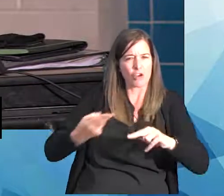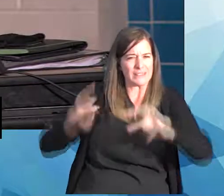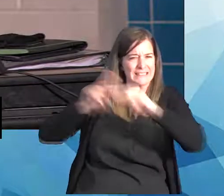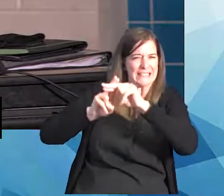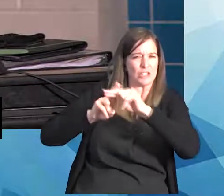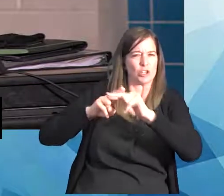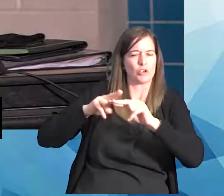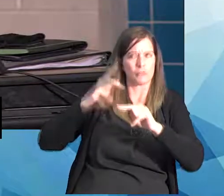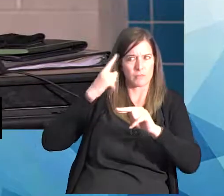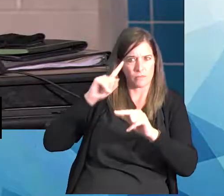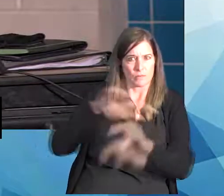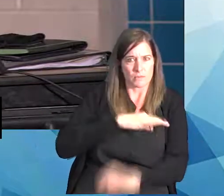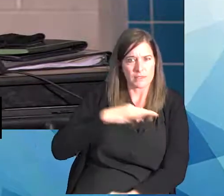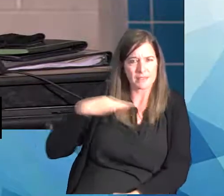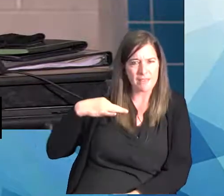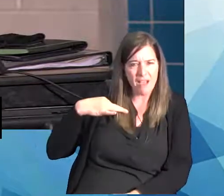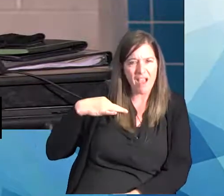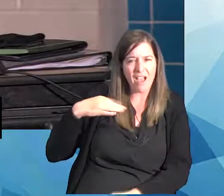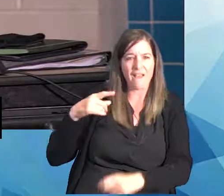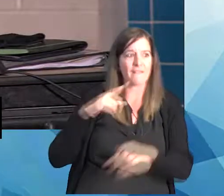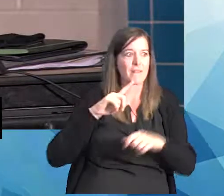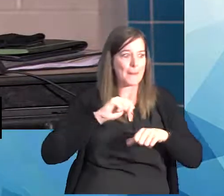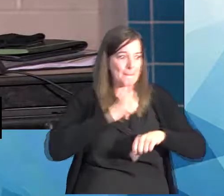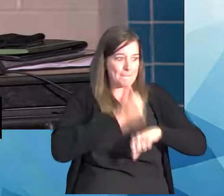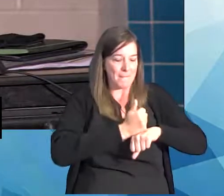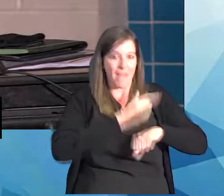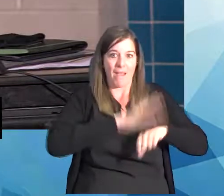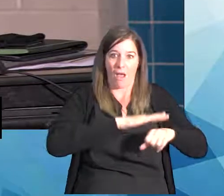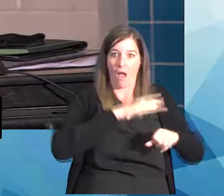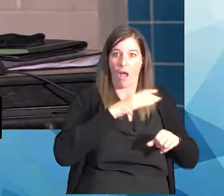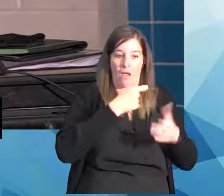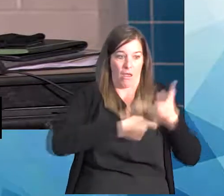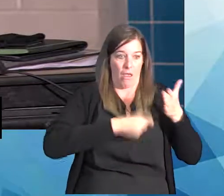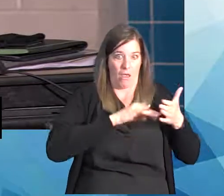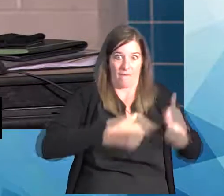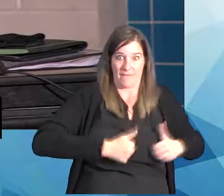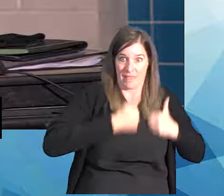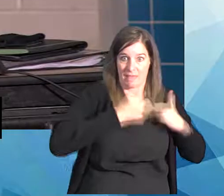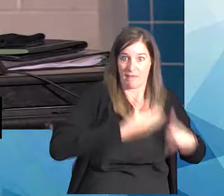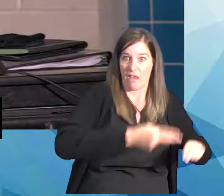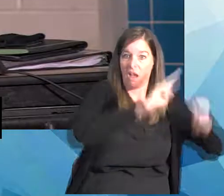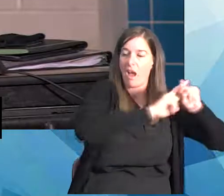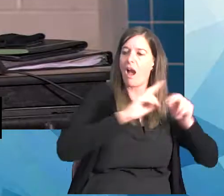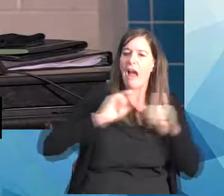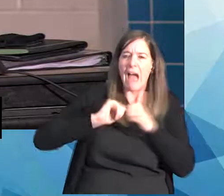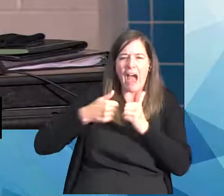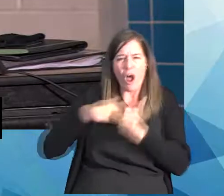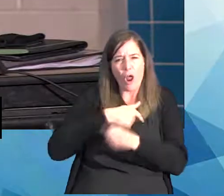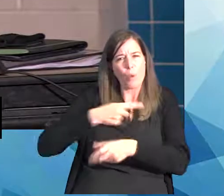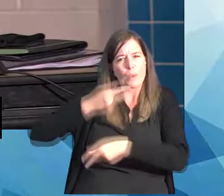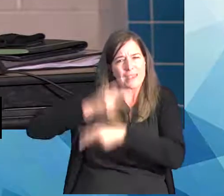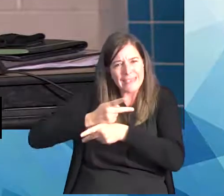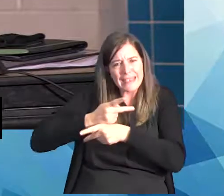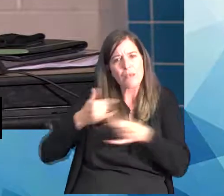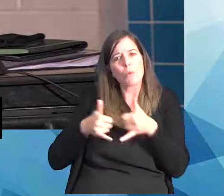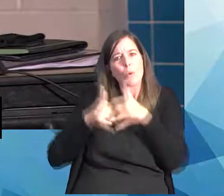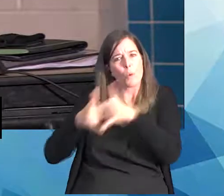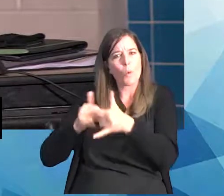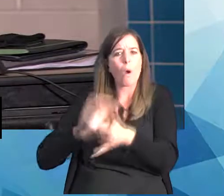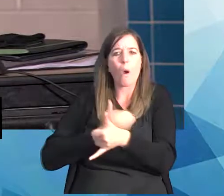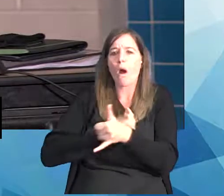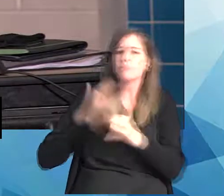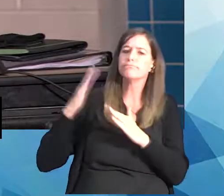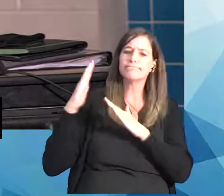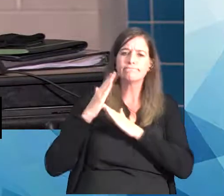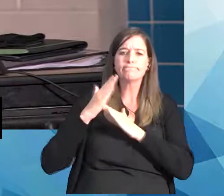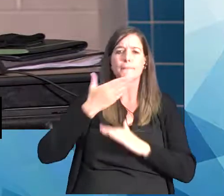on performance and cost of inflation, how do we keep and then reward our best performers? Are there yearly reviews to maintain staff